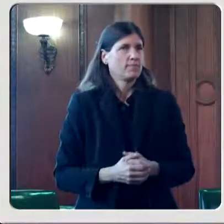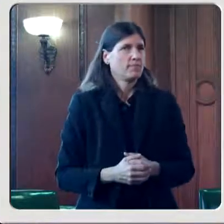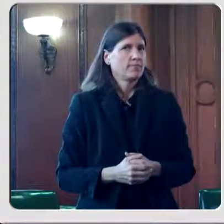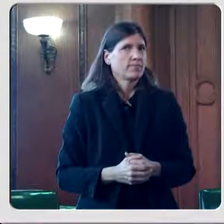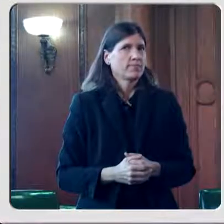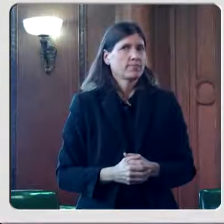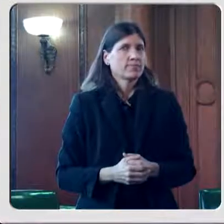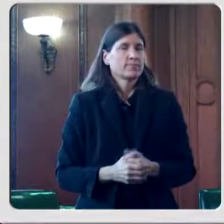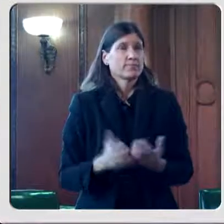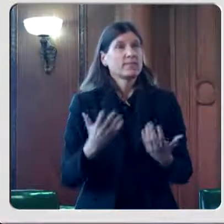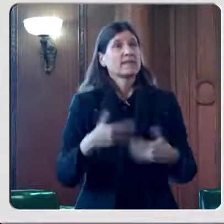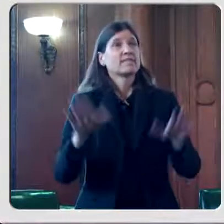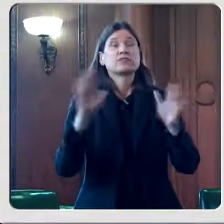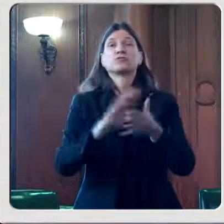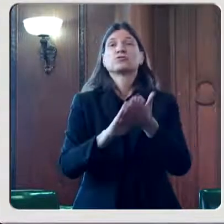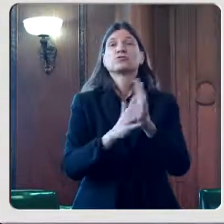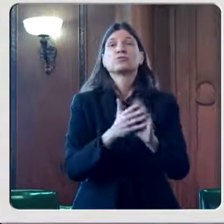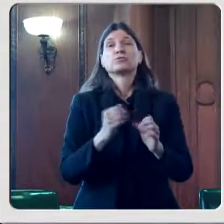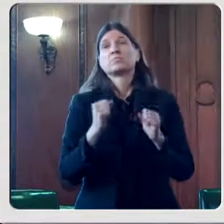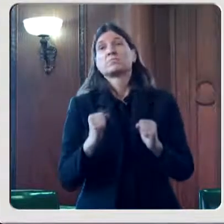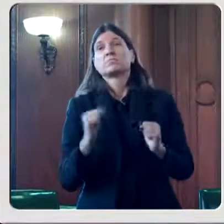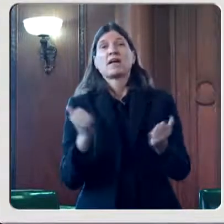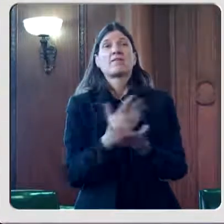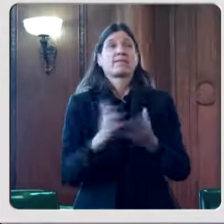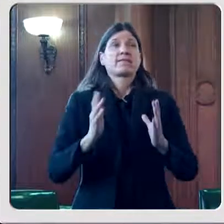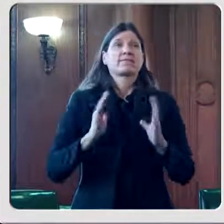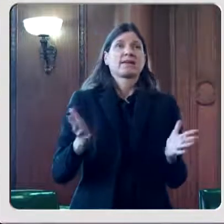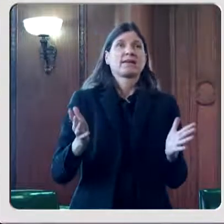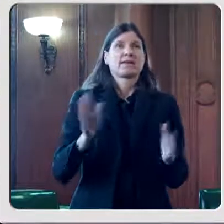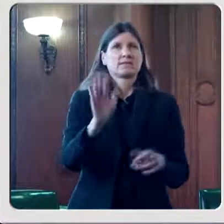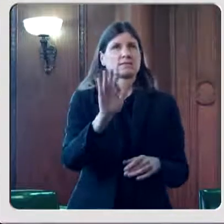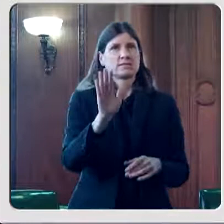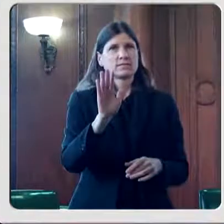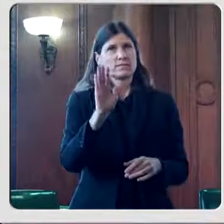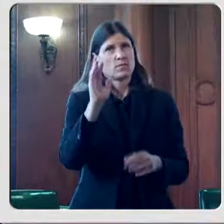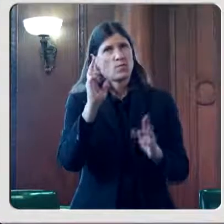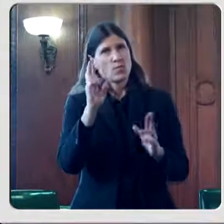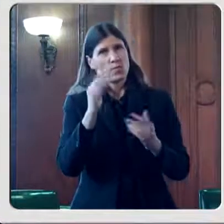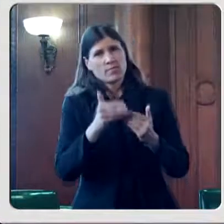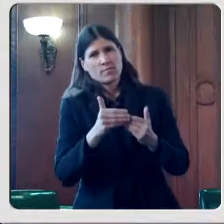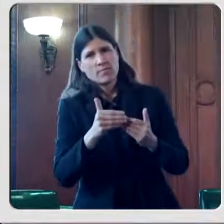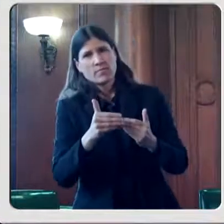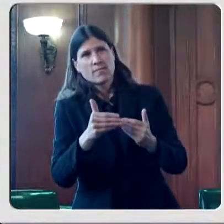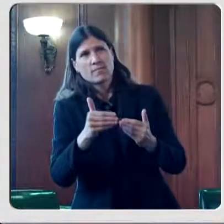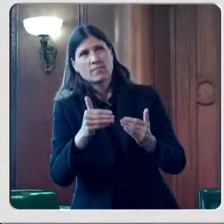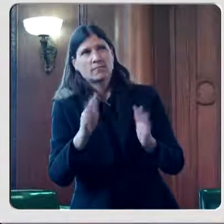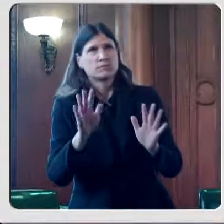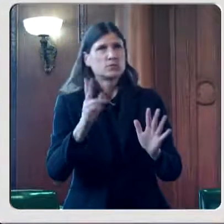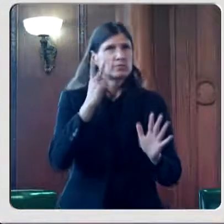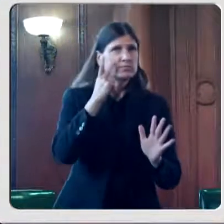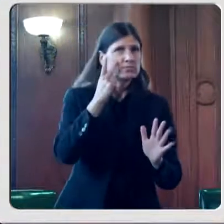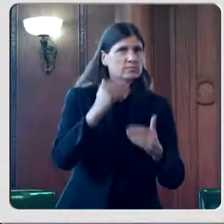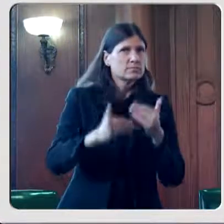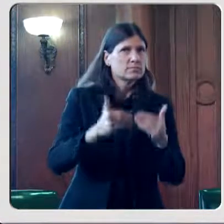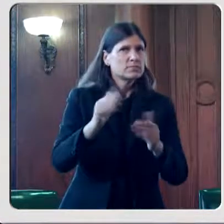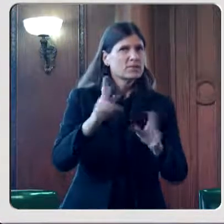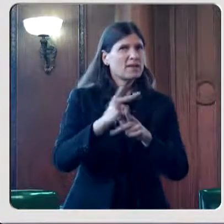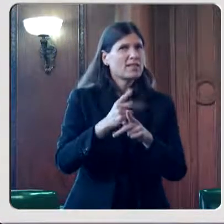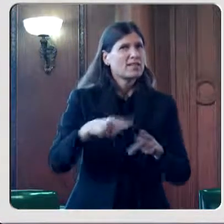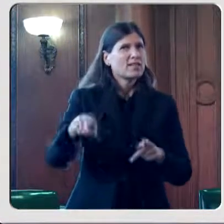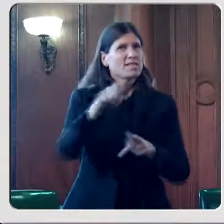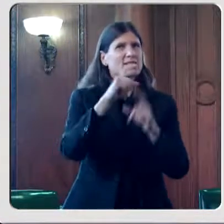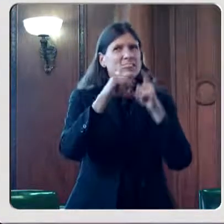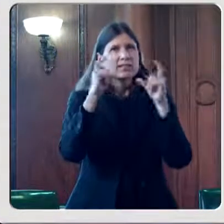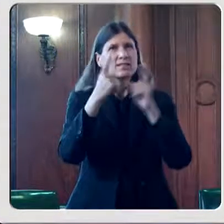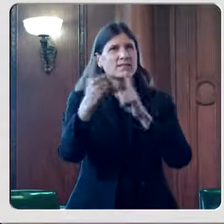yet, but the swan song we're hoping is going to come very soon. But we have to continue to stay vigilant. And I think it's important